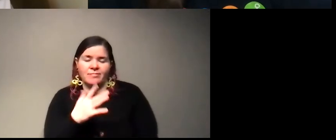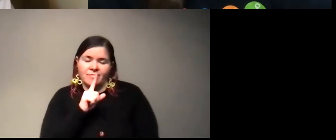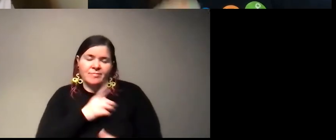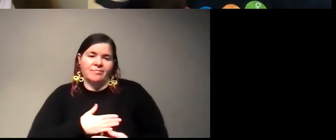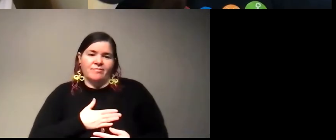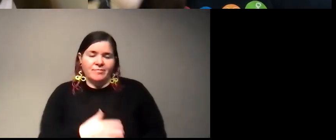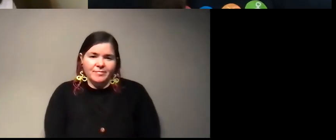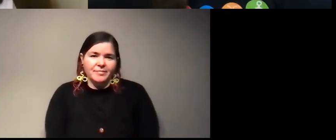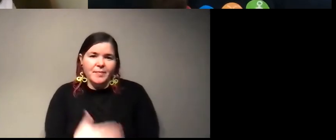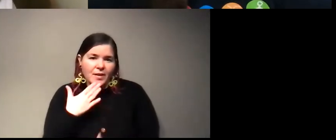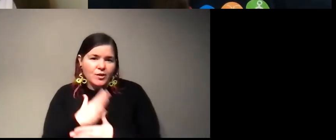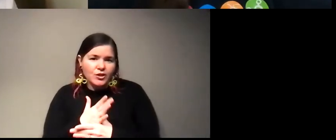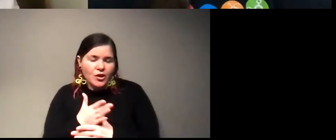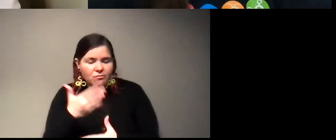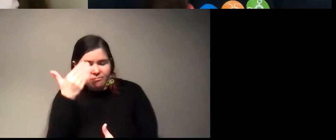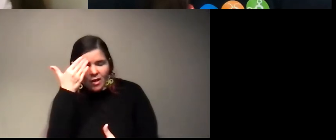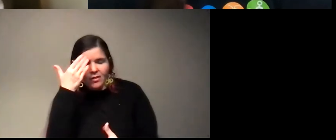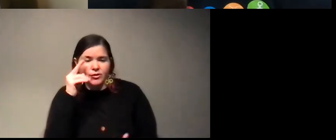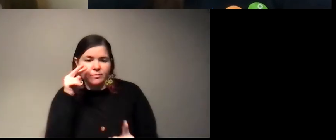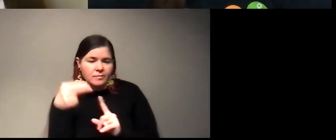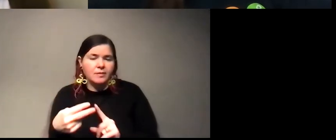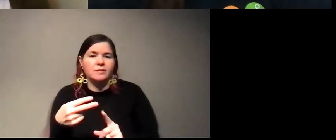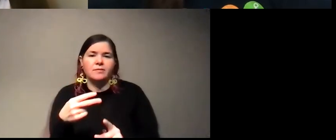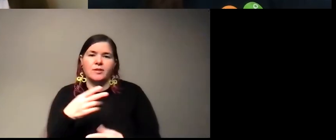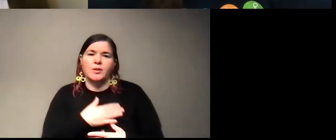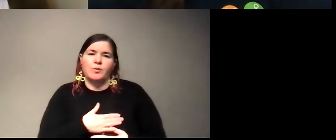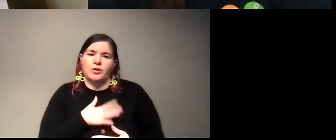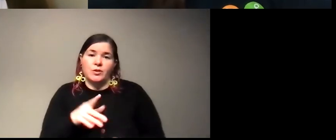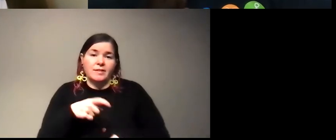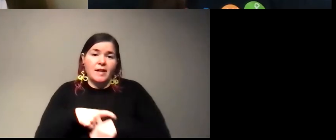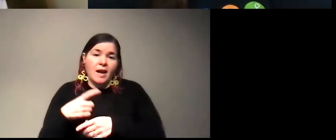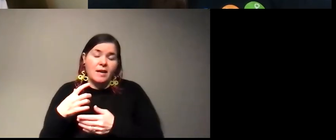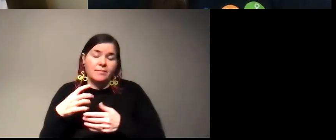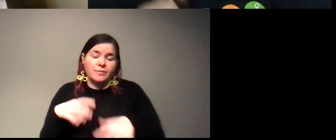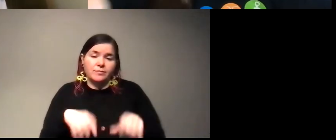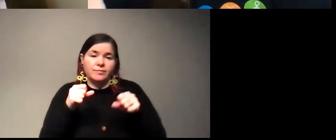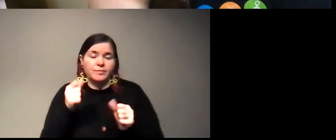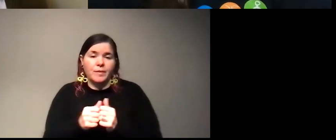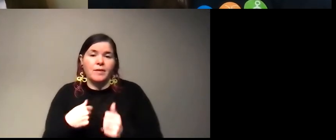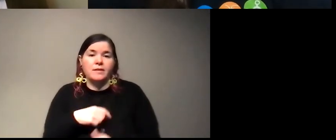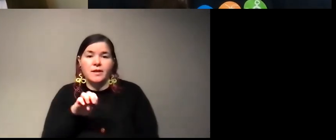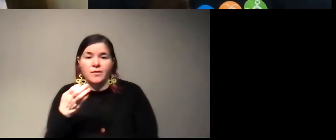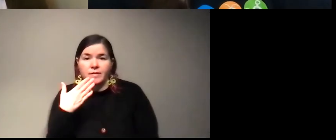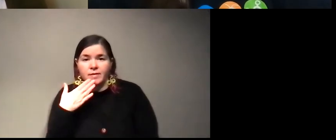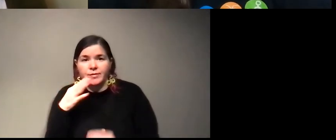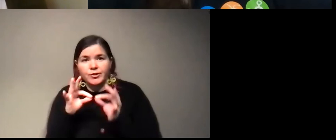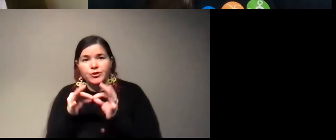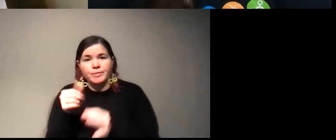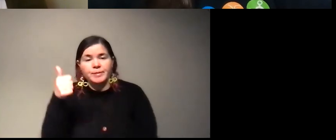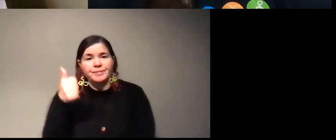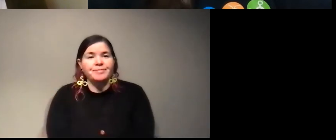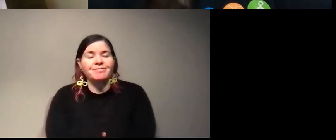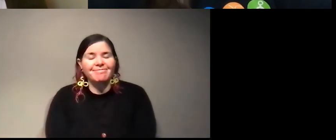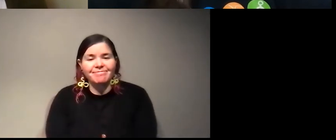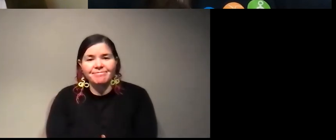it. Thanks for sharing your knowledge with us, your perspective. We really appreciate the time that you took to spend with us. Erin, thank you so much for signing,